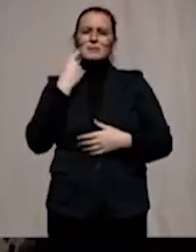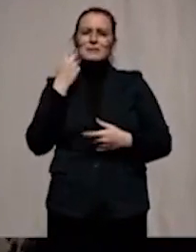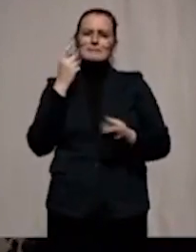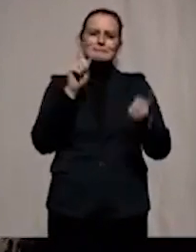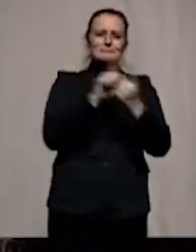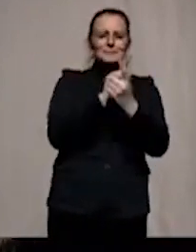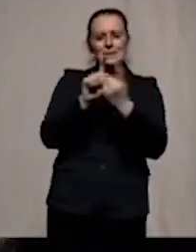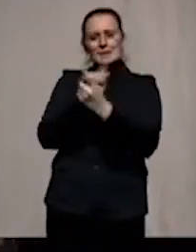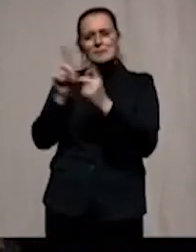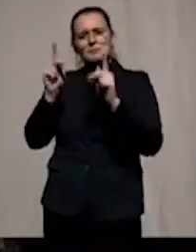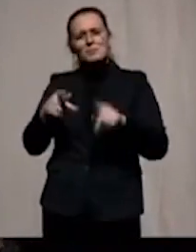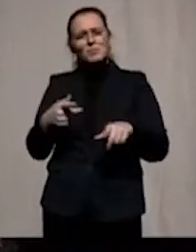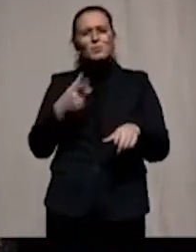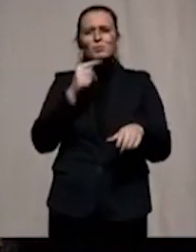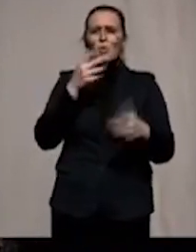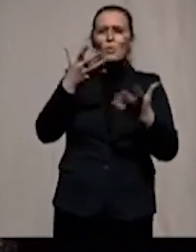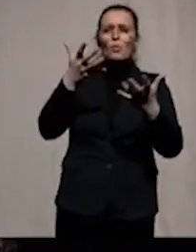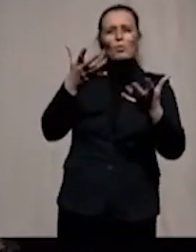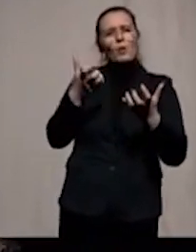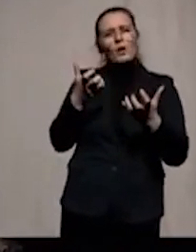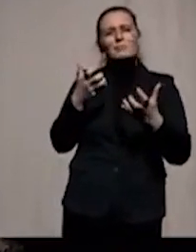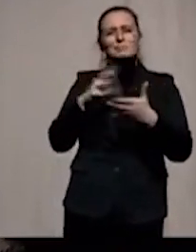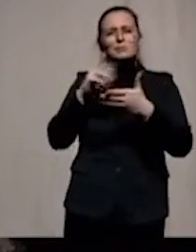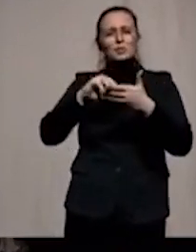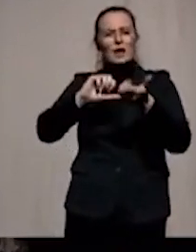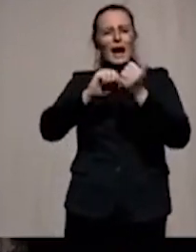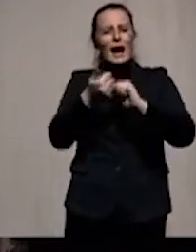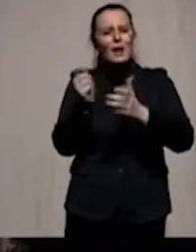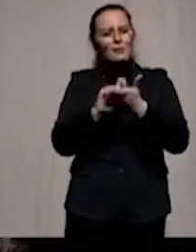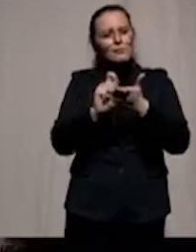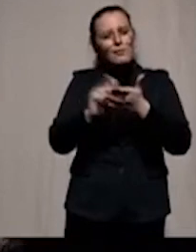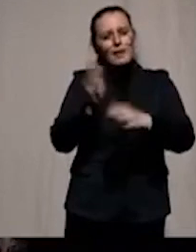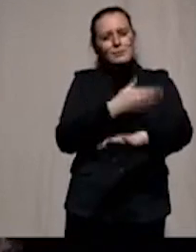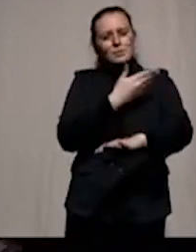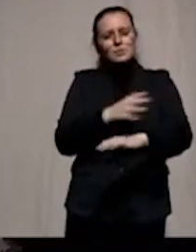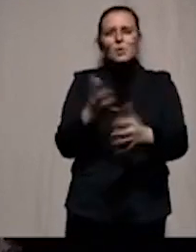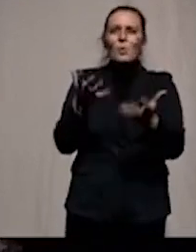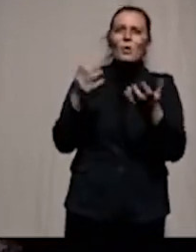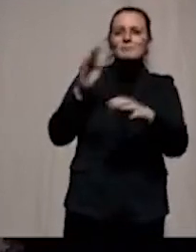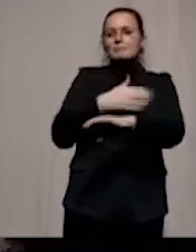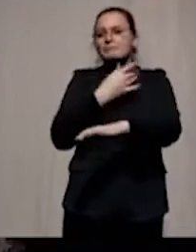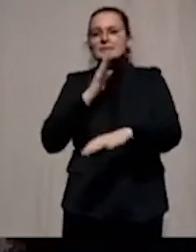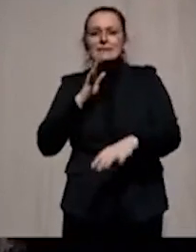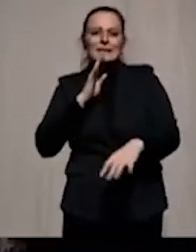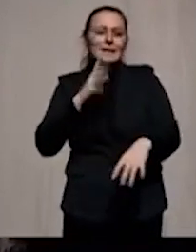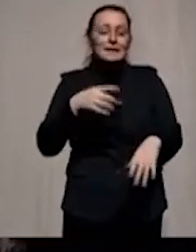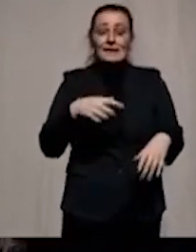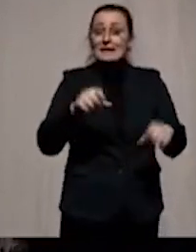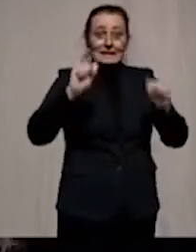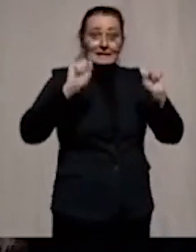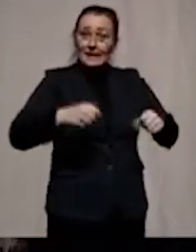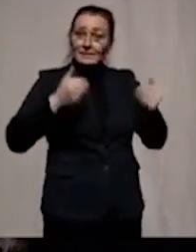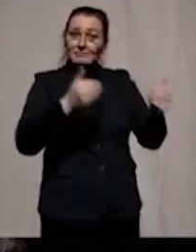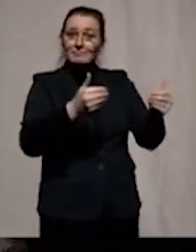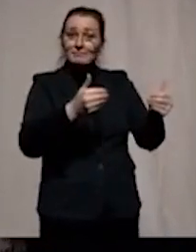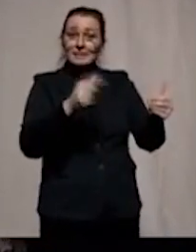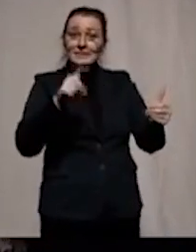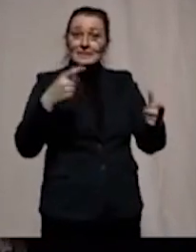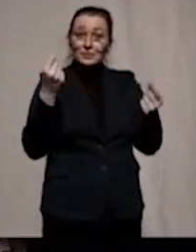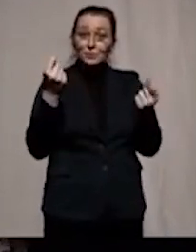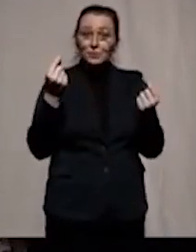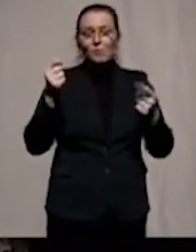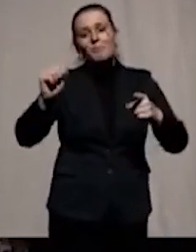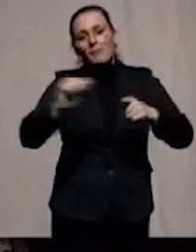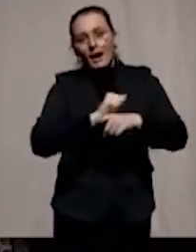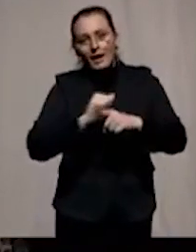or people who are like, I wish I could sing, or I wish I could do that. And it's like, you can do anything that you want, but the only thing is you have to practice. If you're gonna